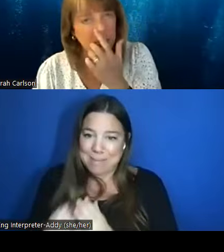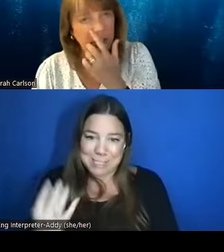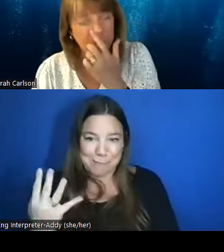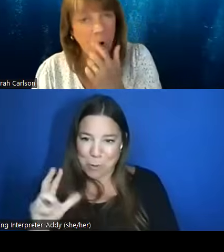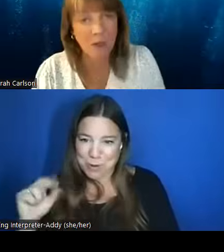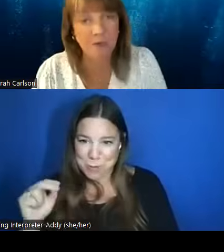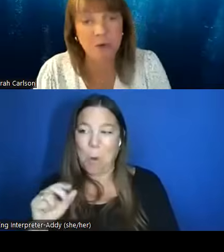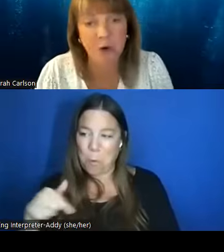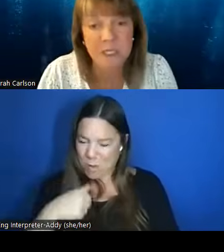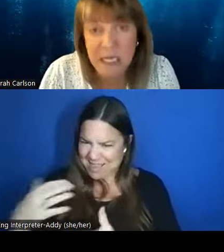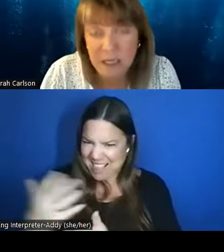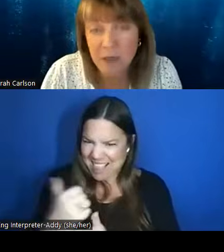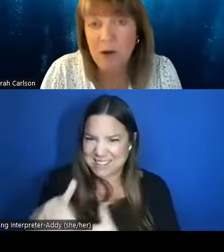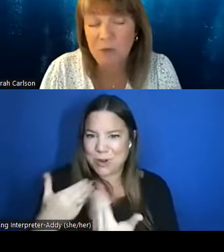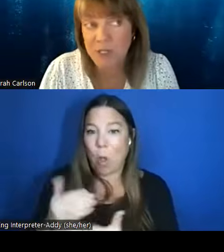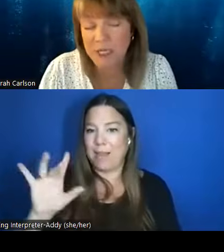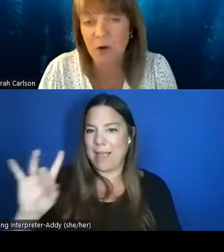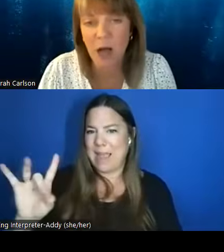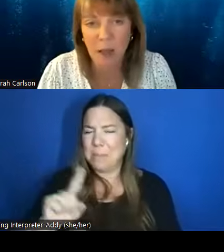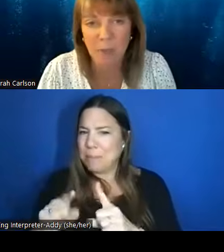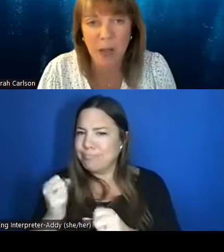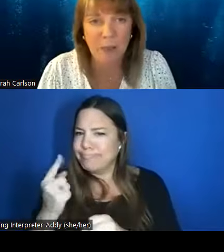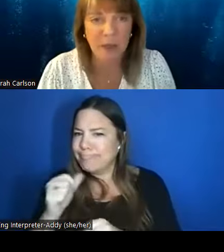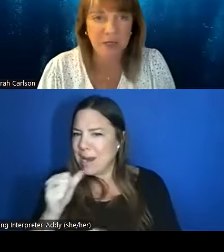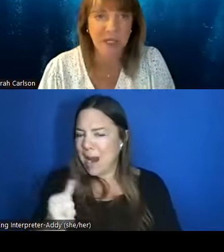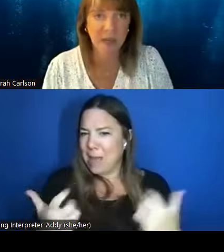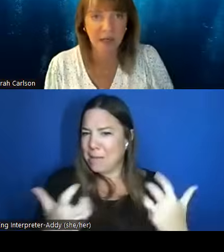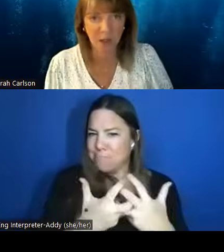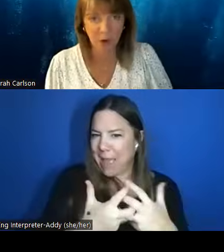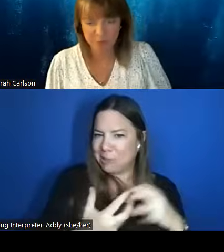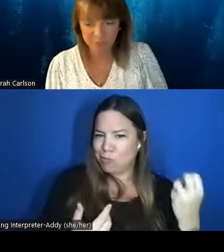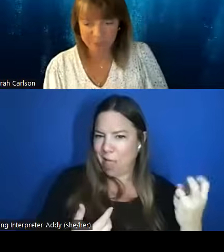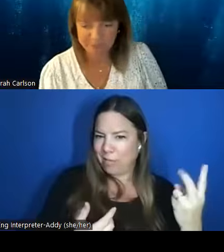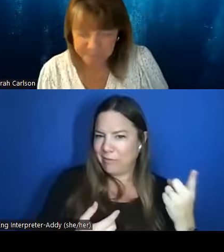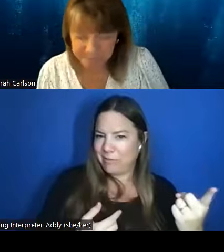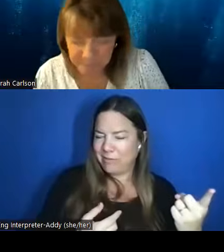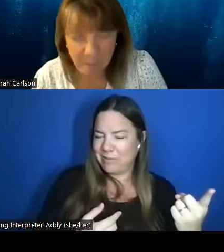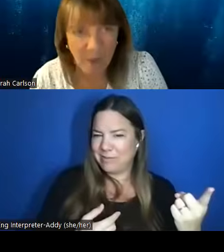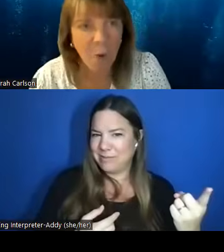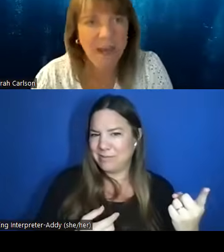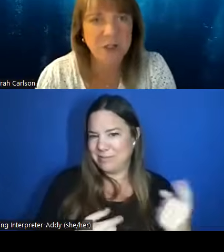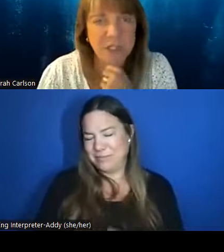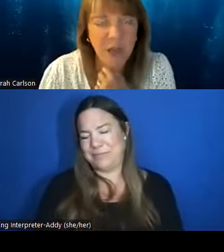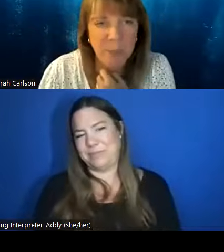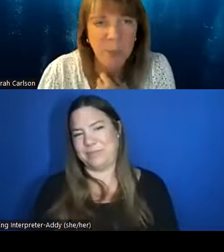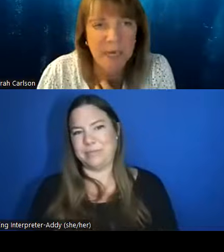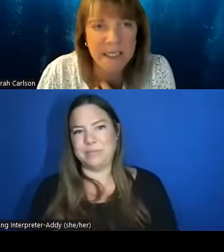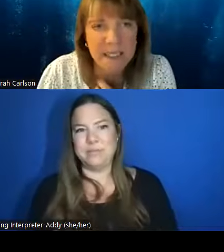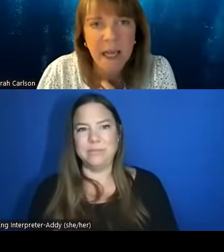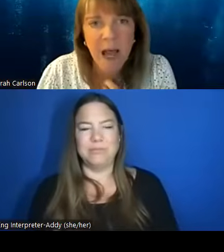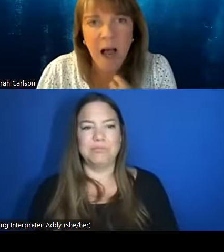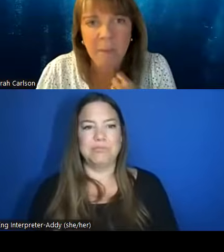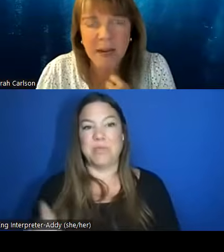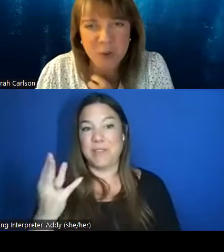don't have all of the drums needed for a single column on the peristyle at Claros. Okay, just a couple more